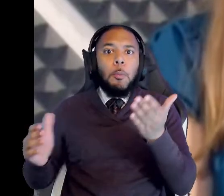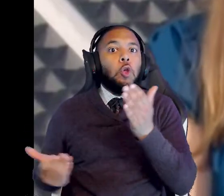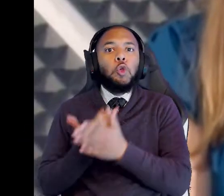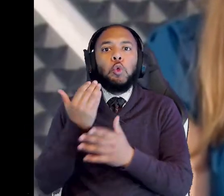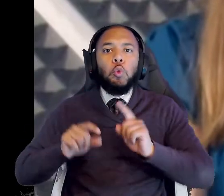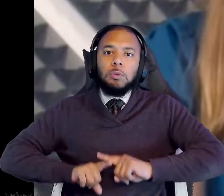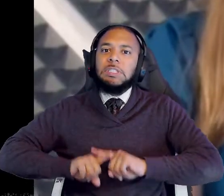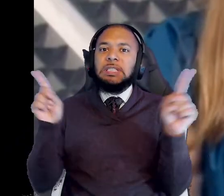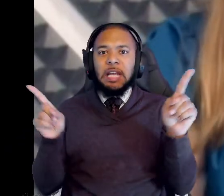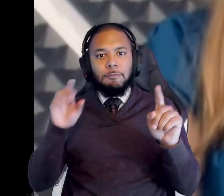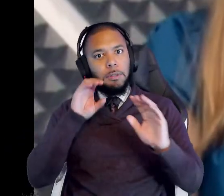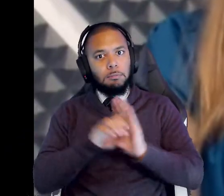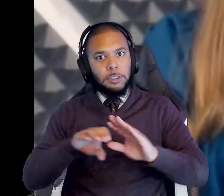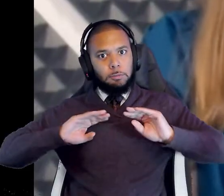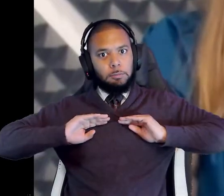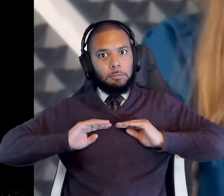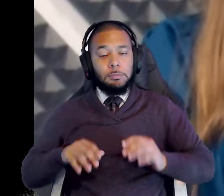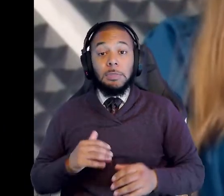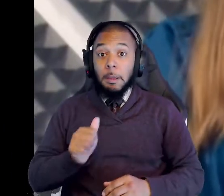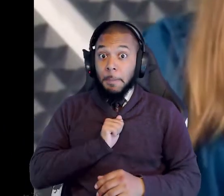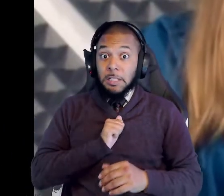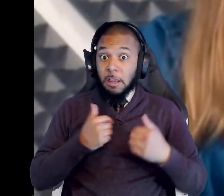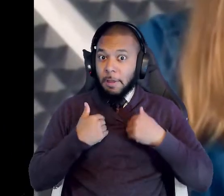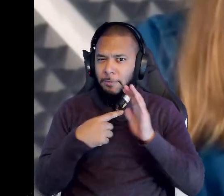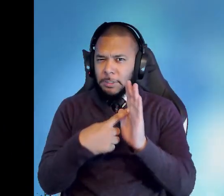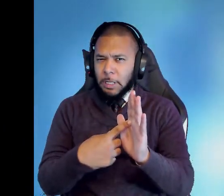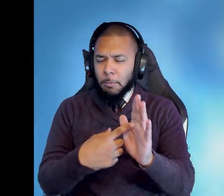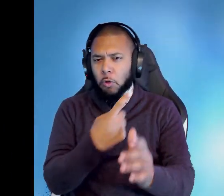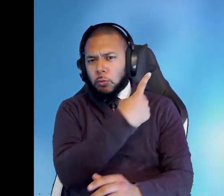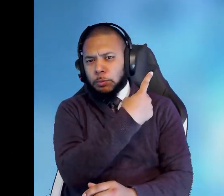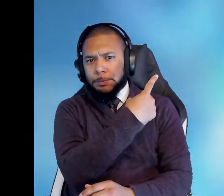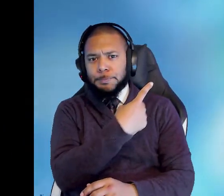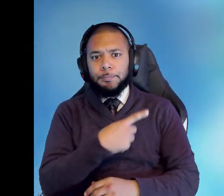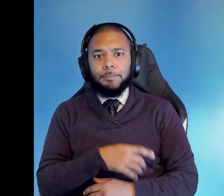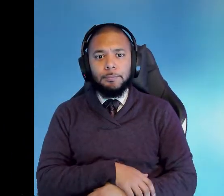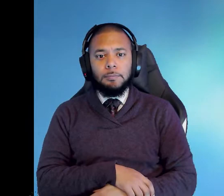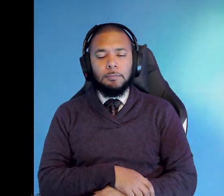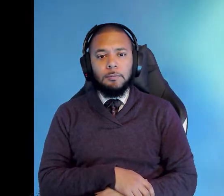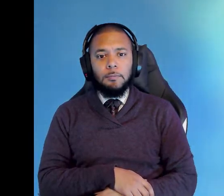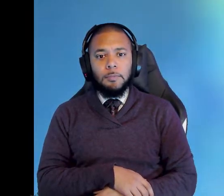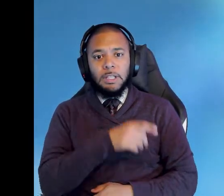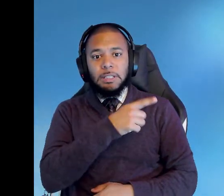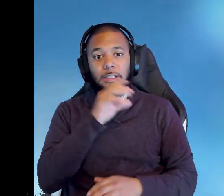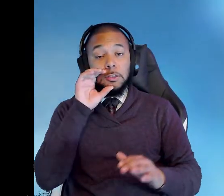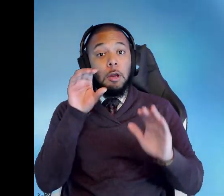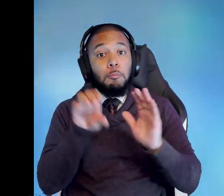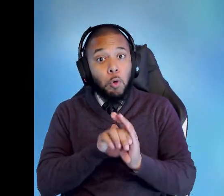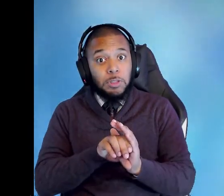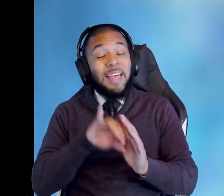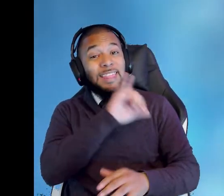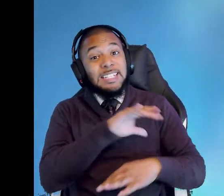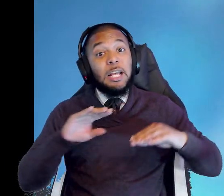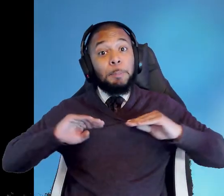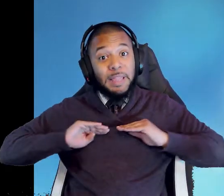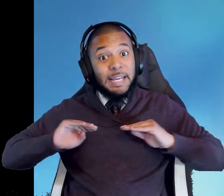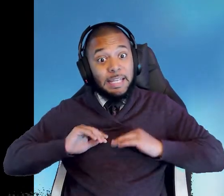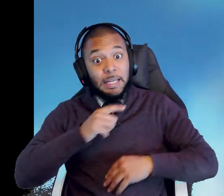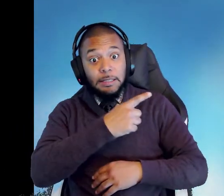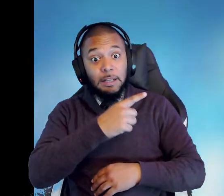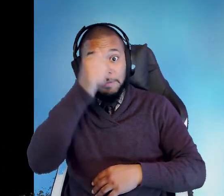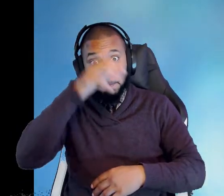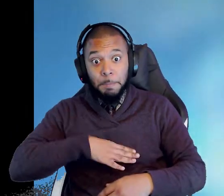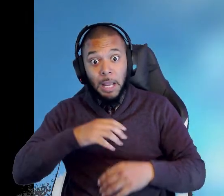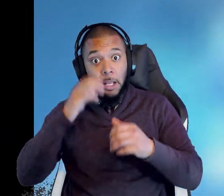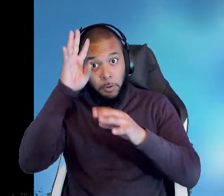you used it. I have a tapestry example for you. This one is a portrait of Jacquard